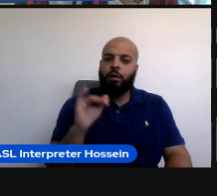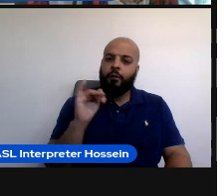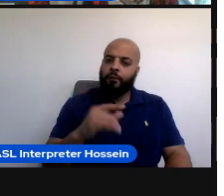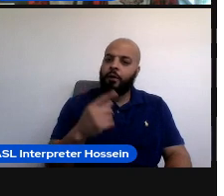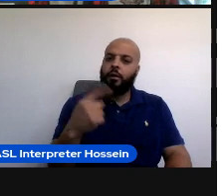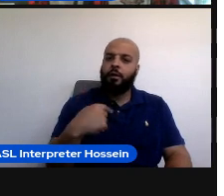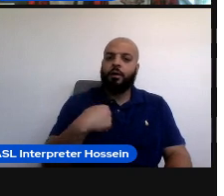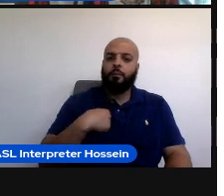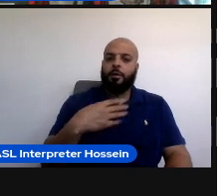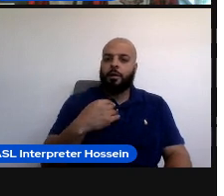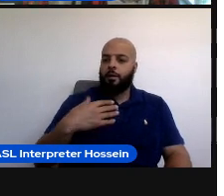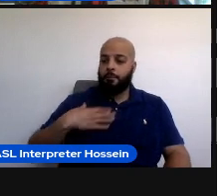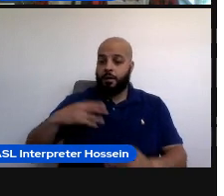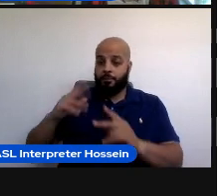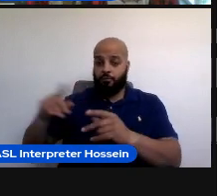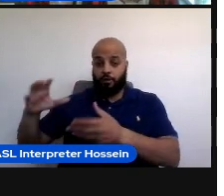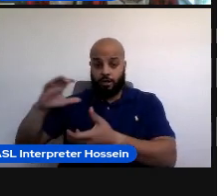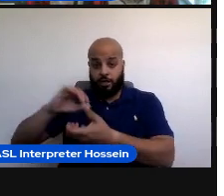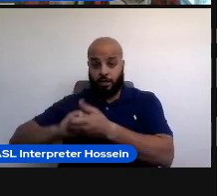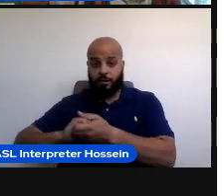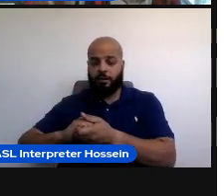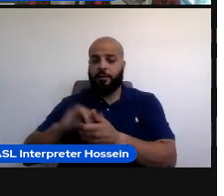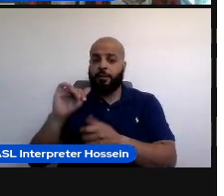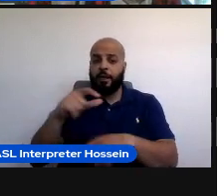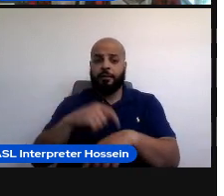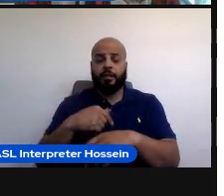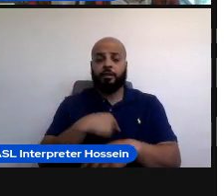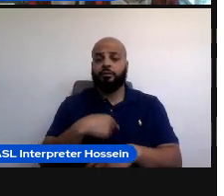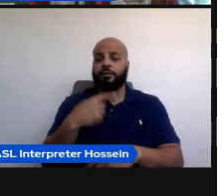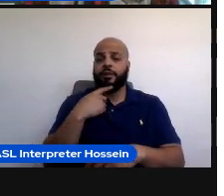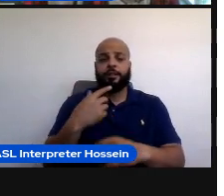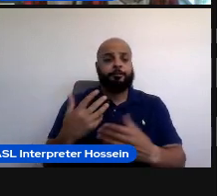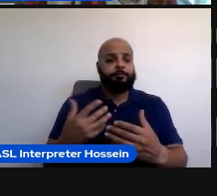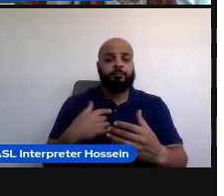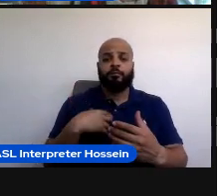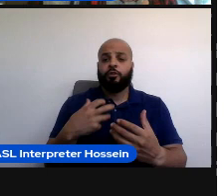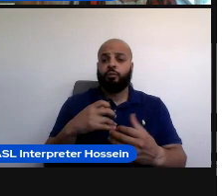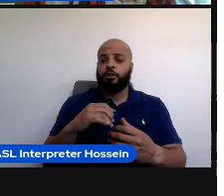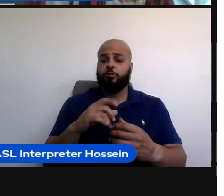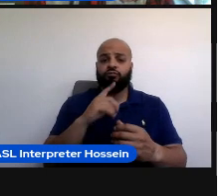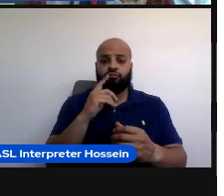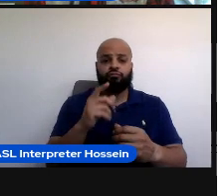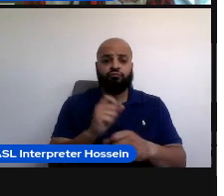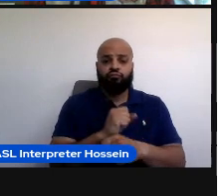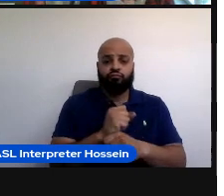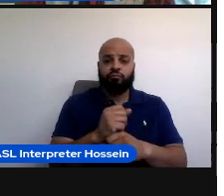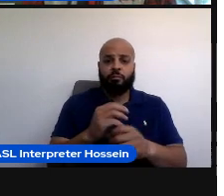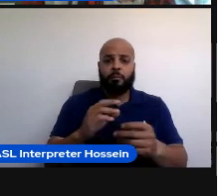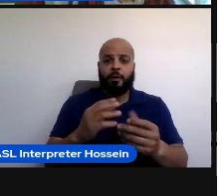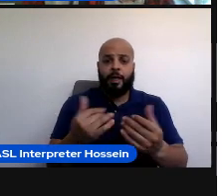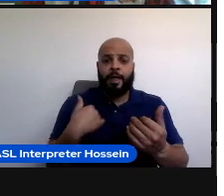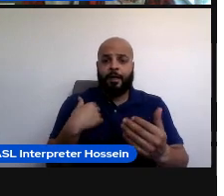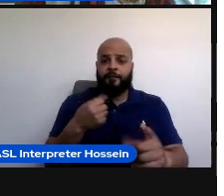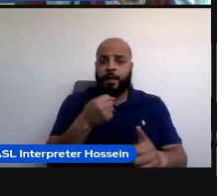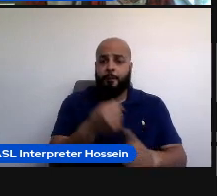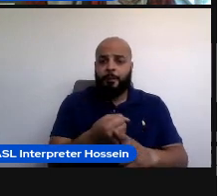my collaborator at the time just said, hey, we want to stay in the mix. I don't want them thinking that we don't know how to do anything just because